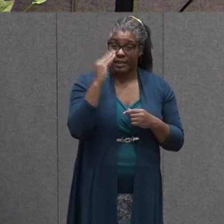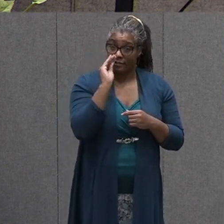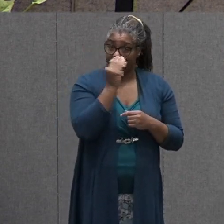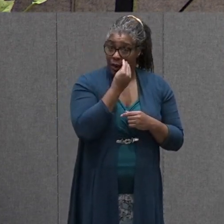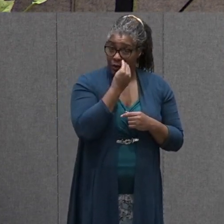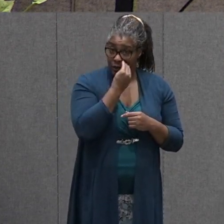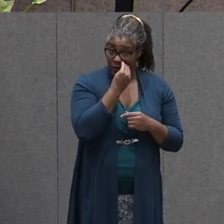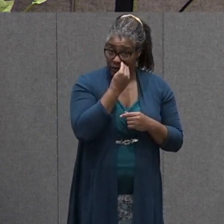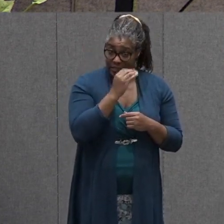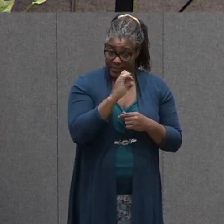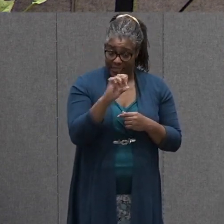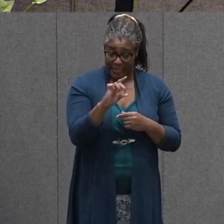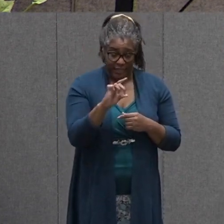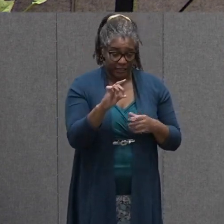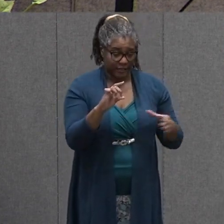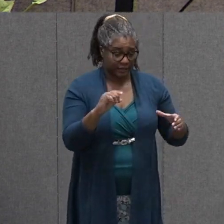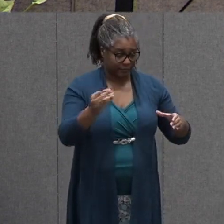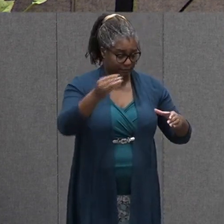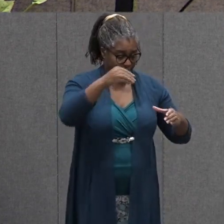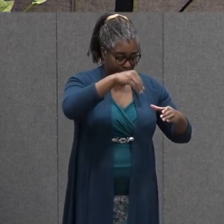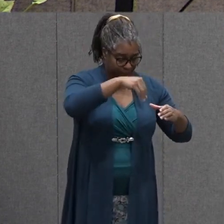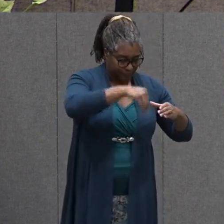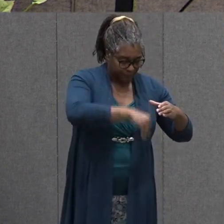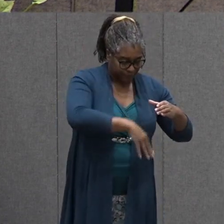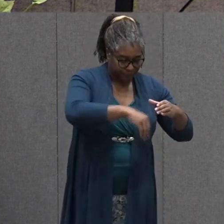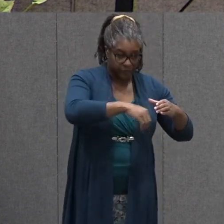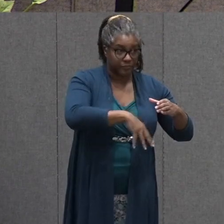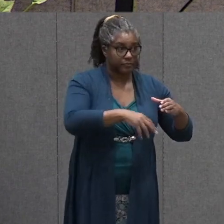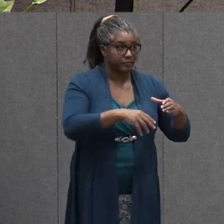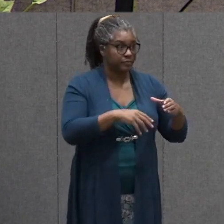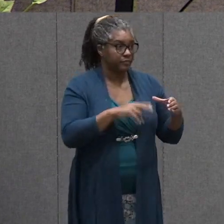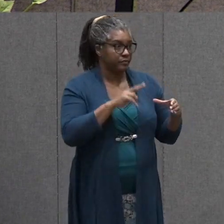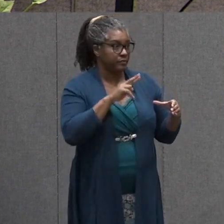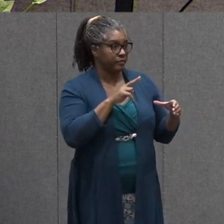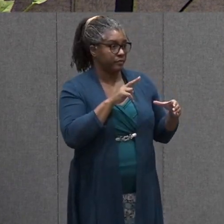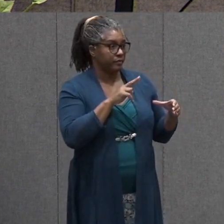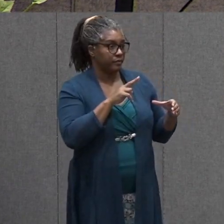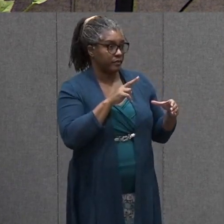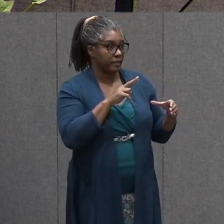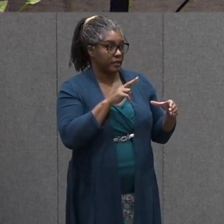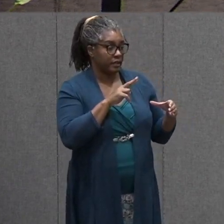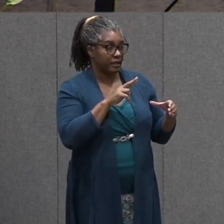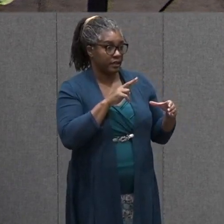couple of words that remind you of autumn or the fall season.